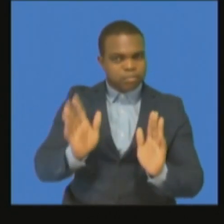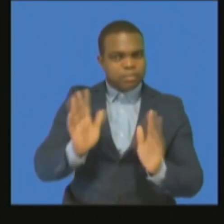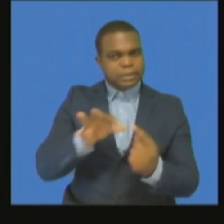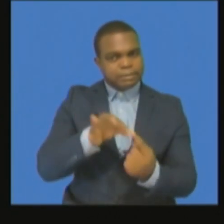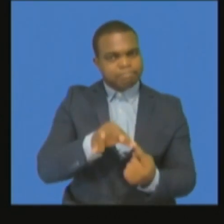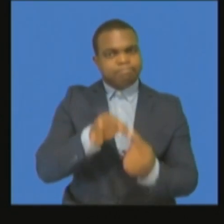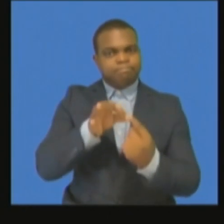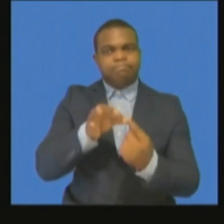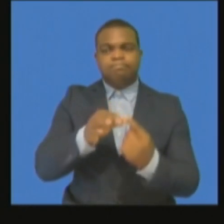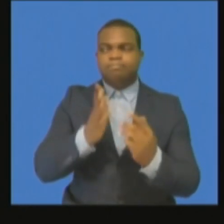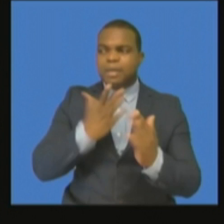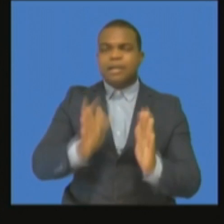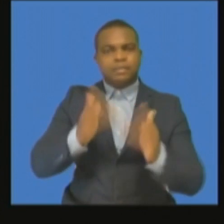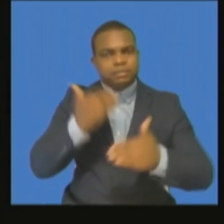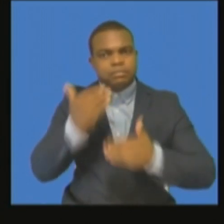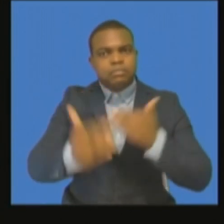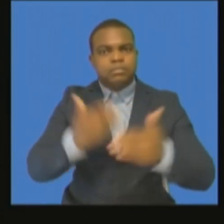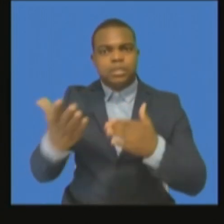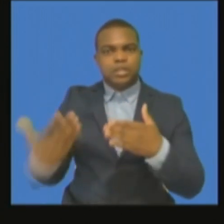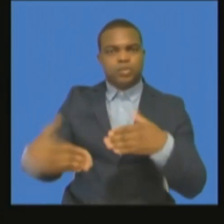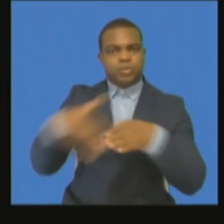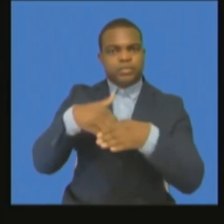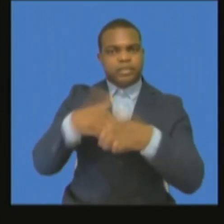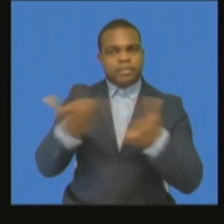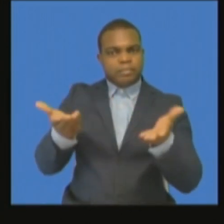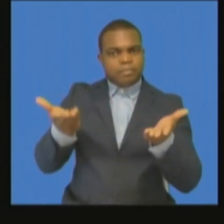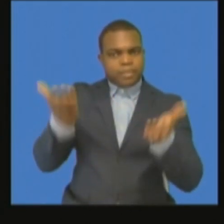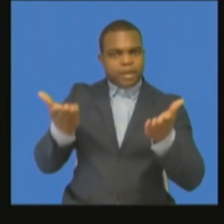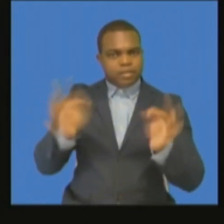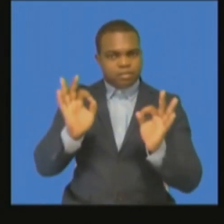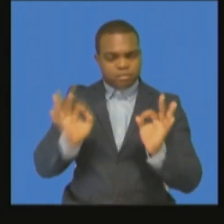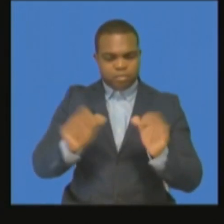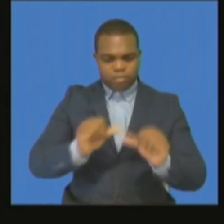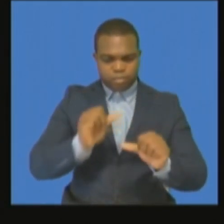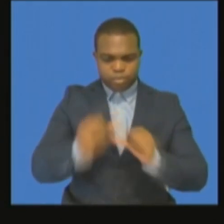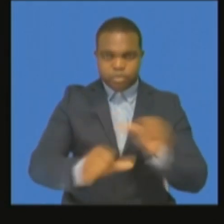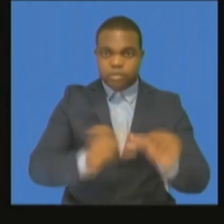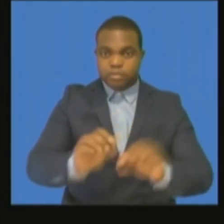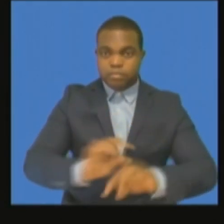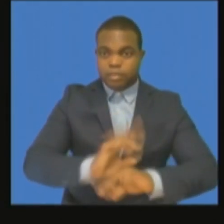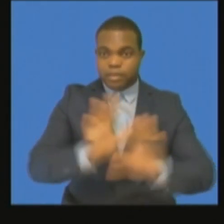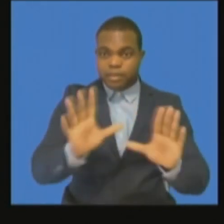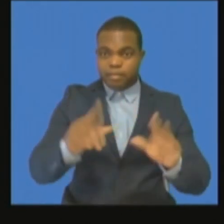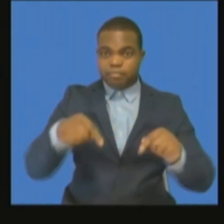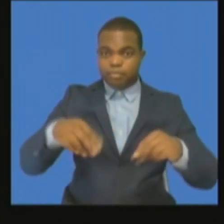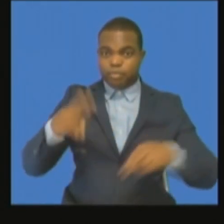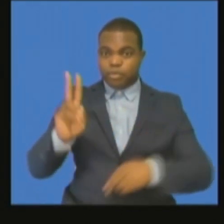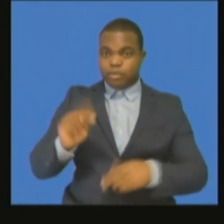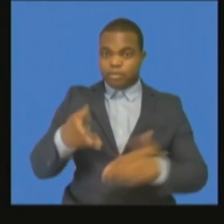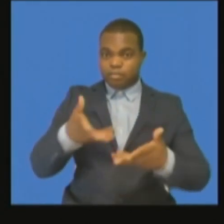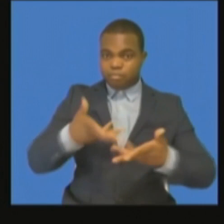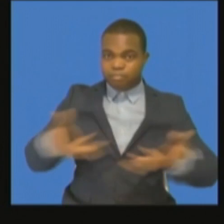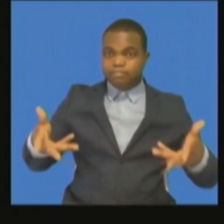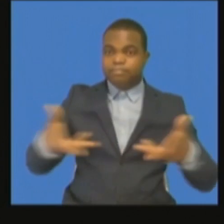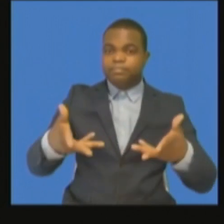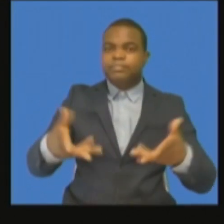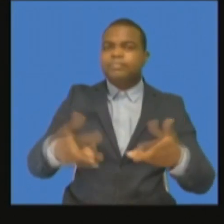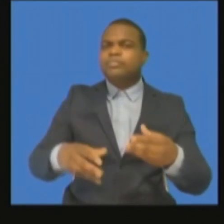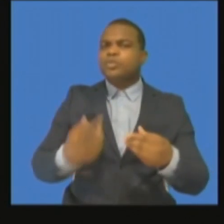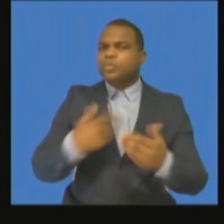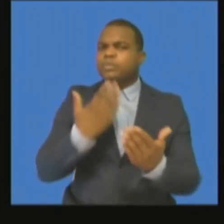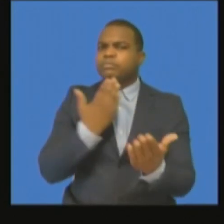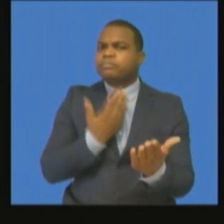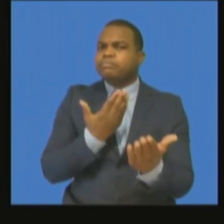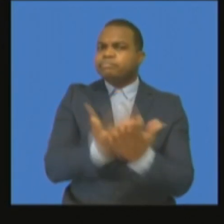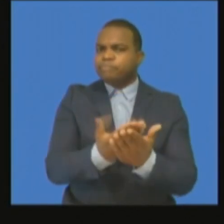August 2023 report on promoting international tax cooperation. And speaking in